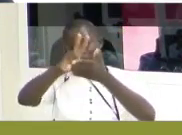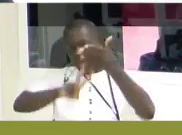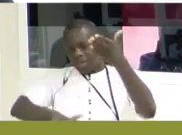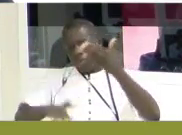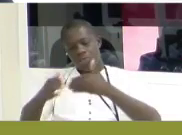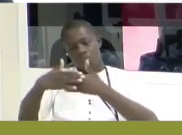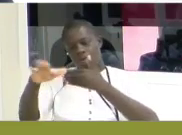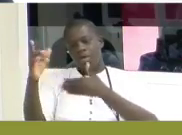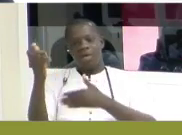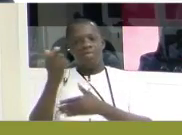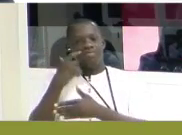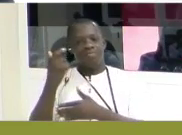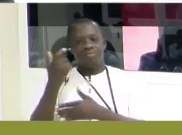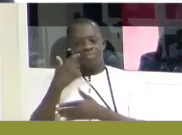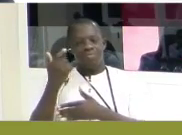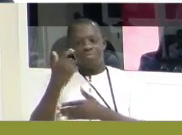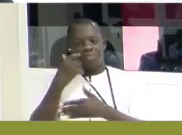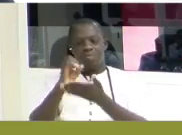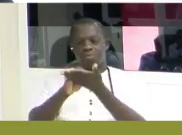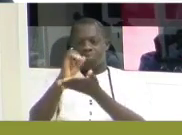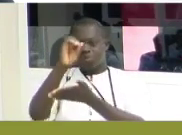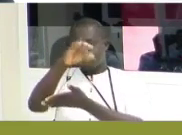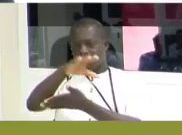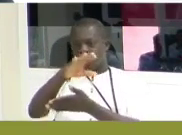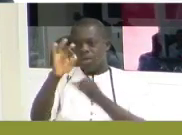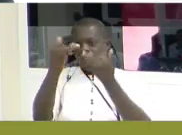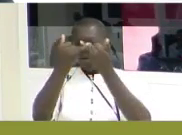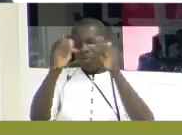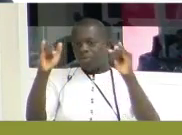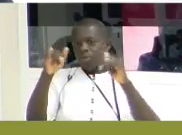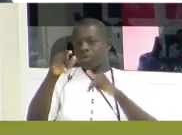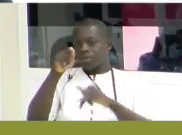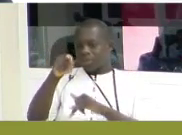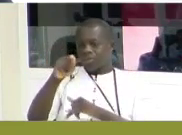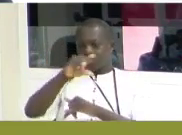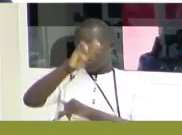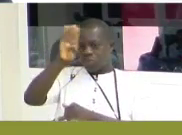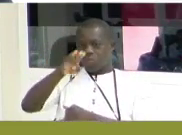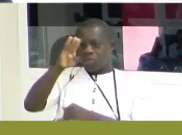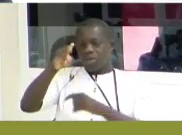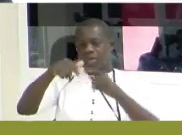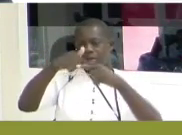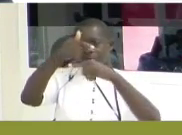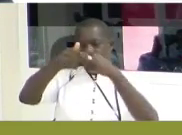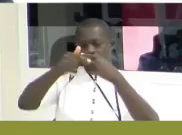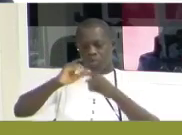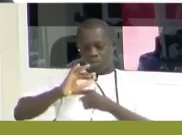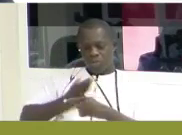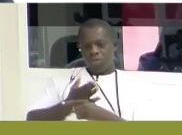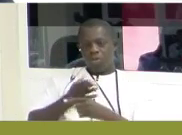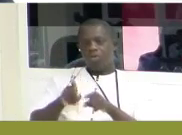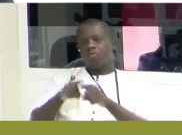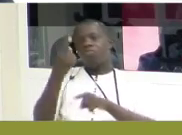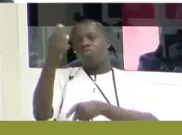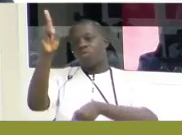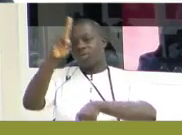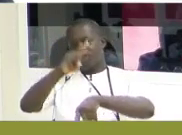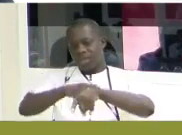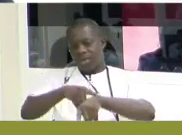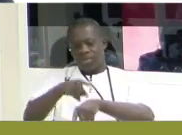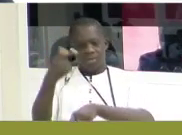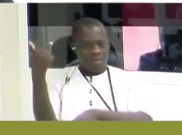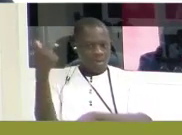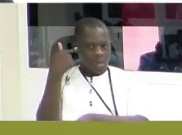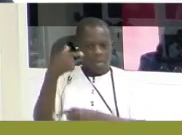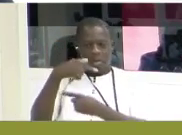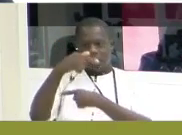But for Freedom newspaper, that's Monday after Father Jahumpa told me. That was the first time I heard of Freedom newspaper.